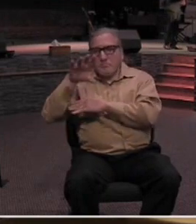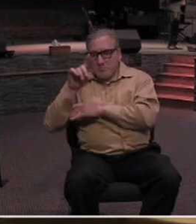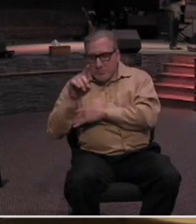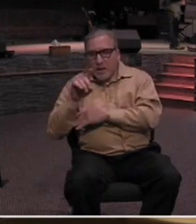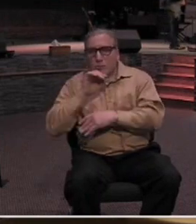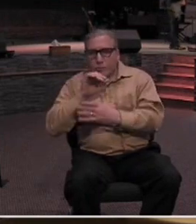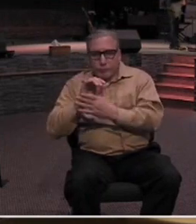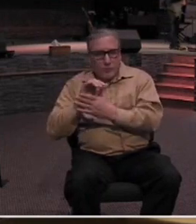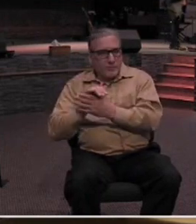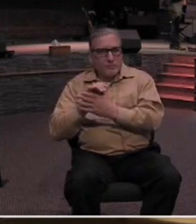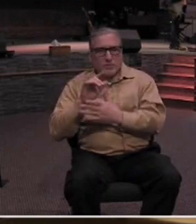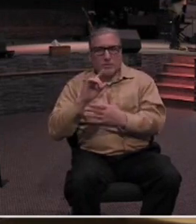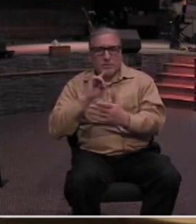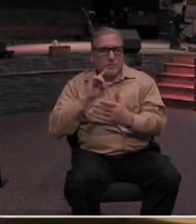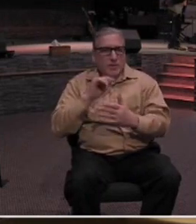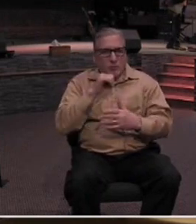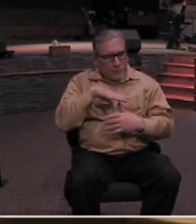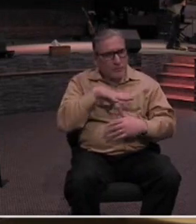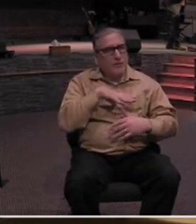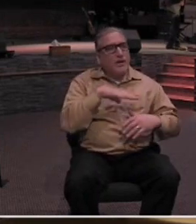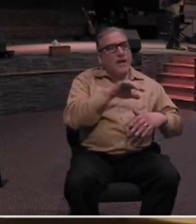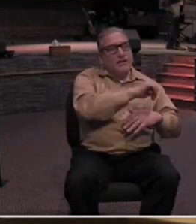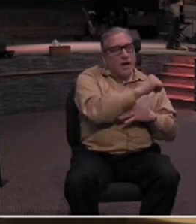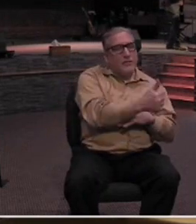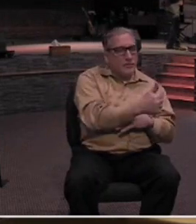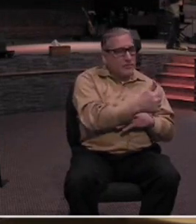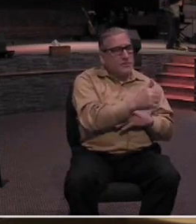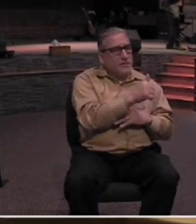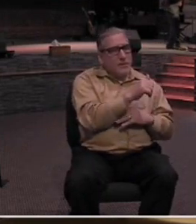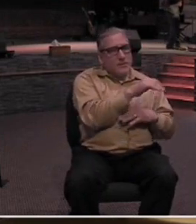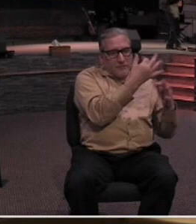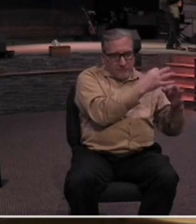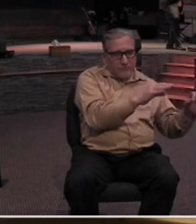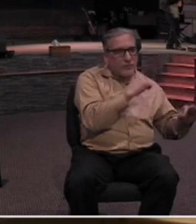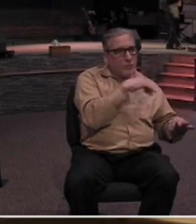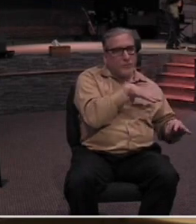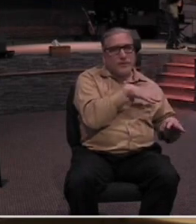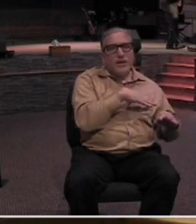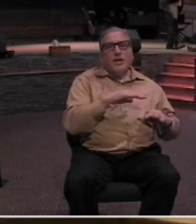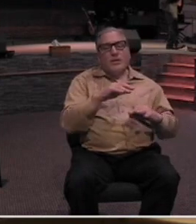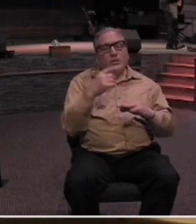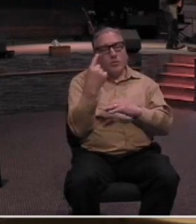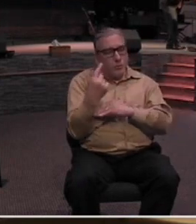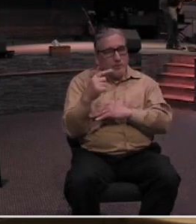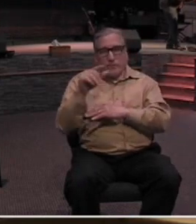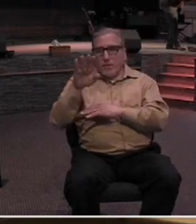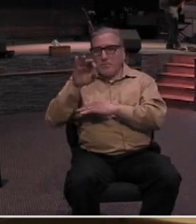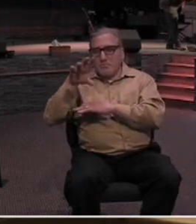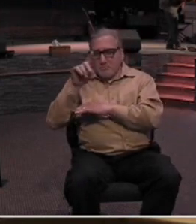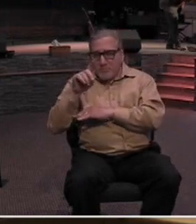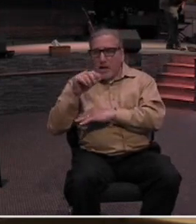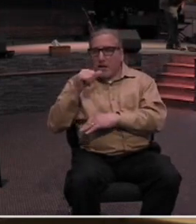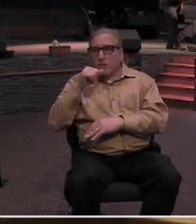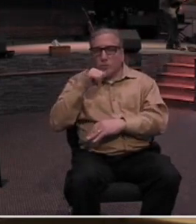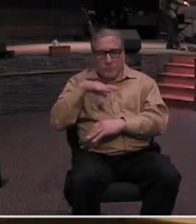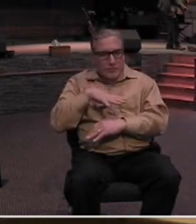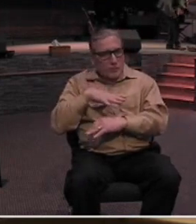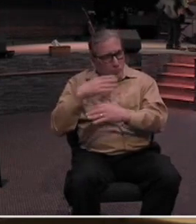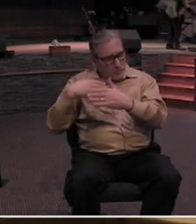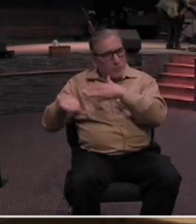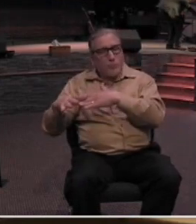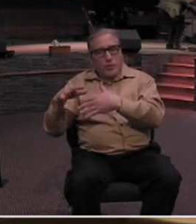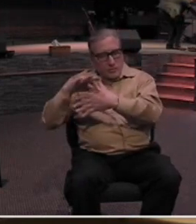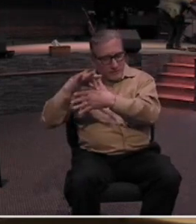other by a free woman. But he who was of the bondwoman was born according to the flesh. Can somebody